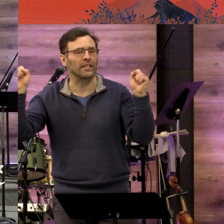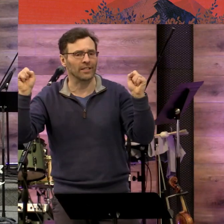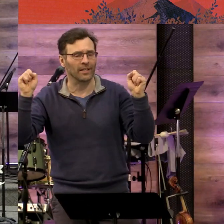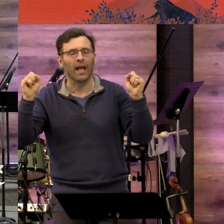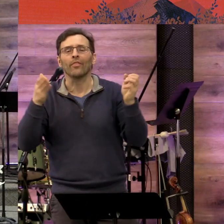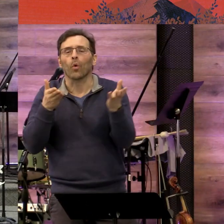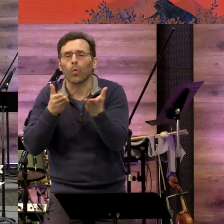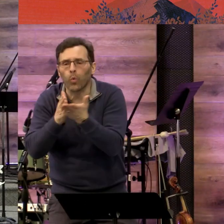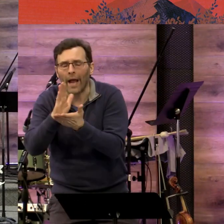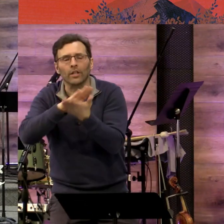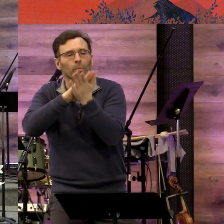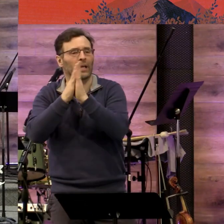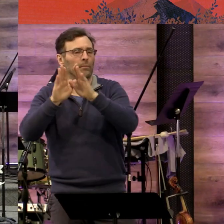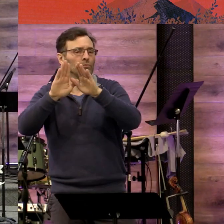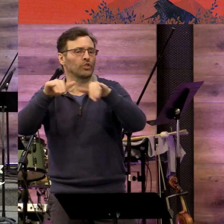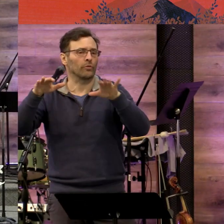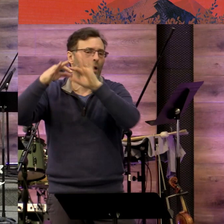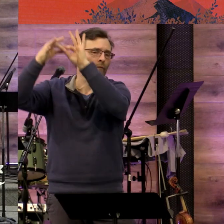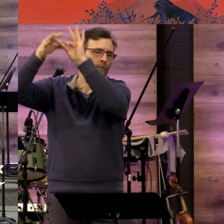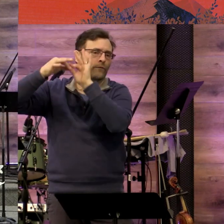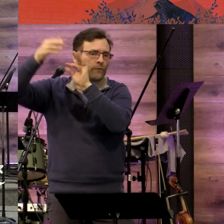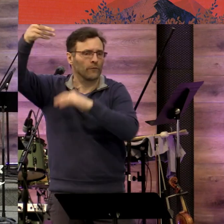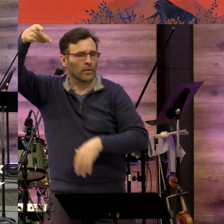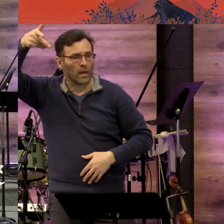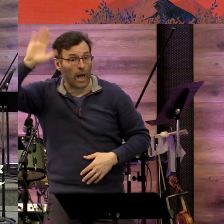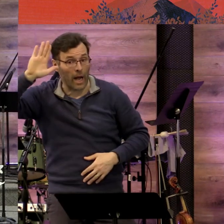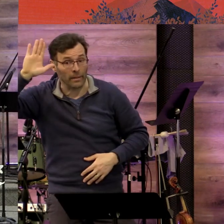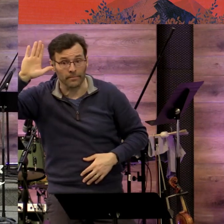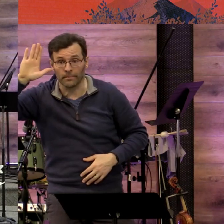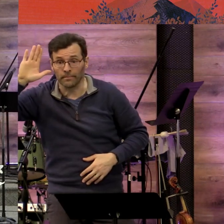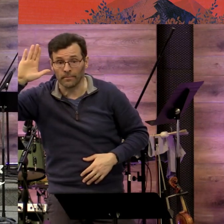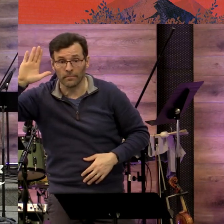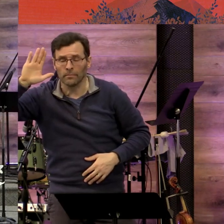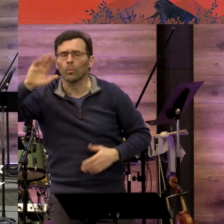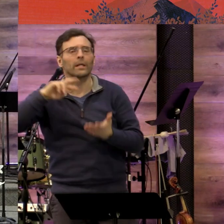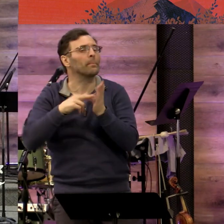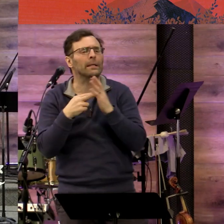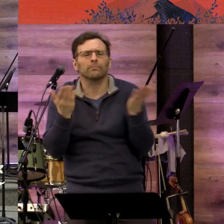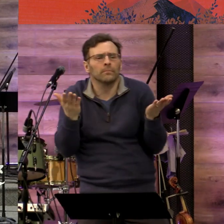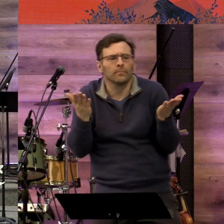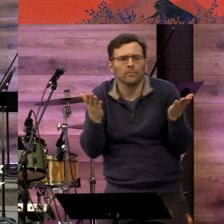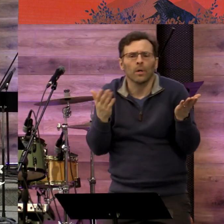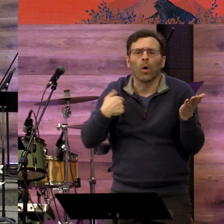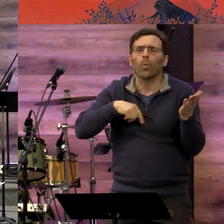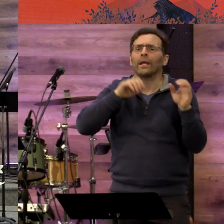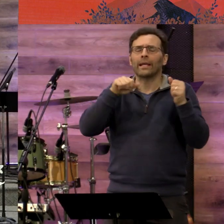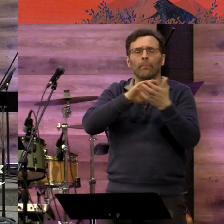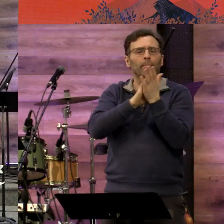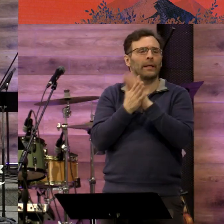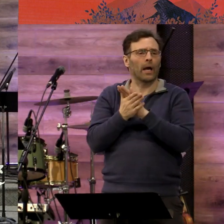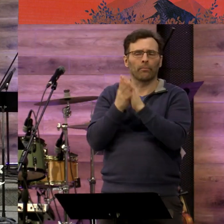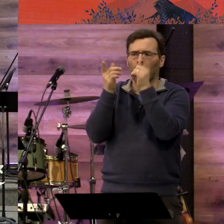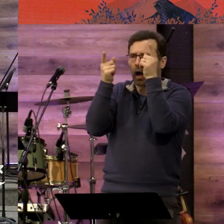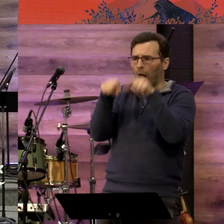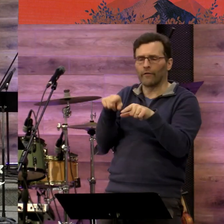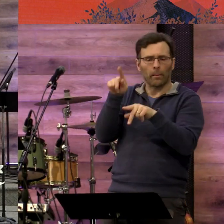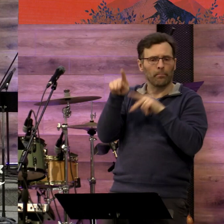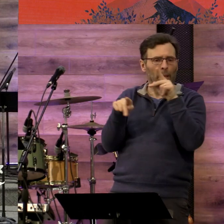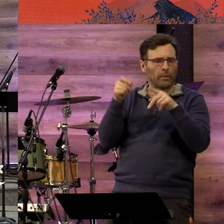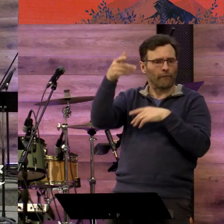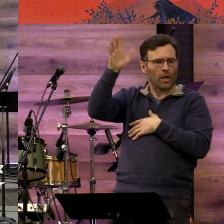right to become children of God. What does that mean? It means that we can become the covenant people of